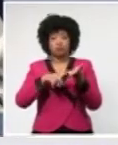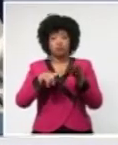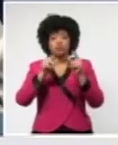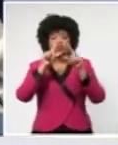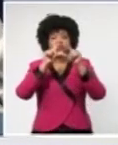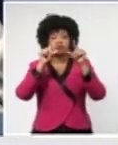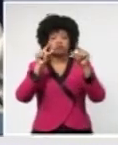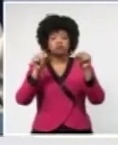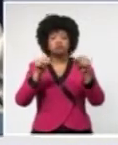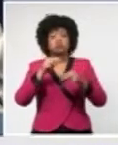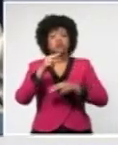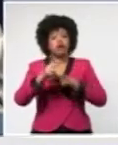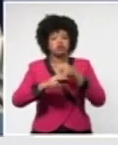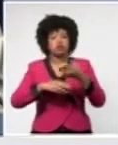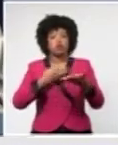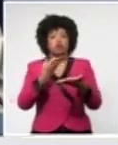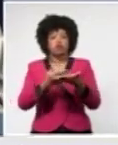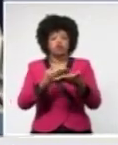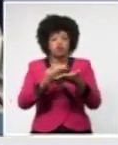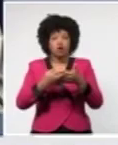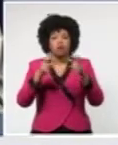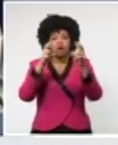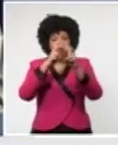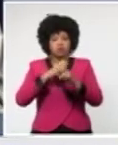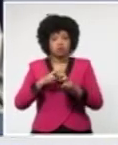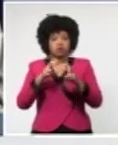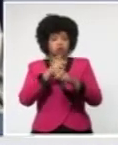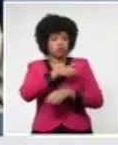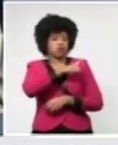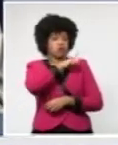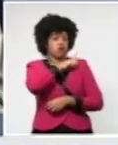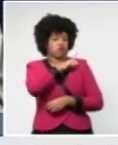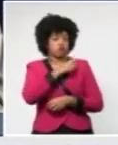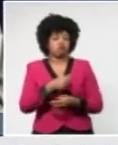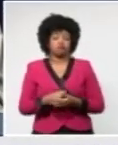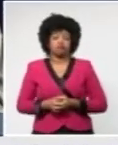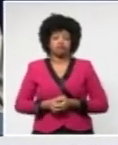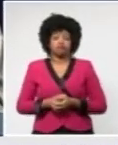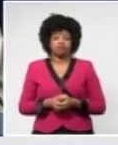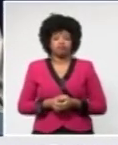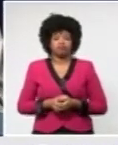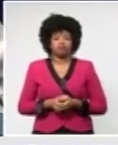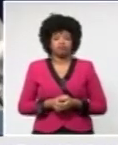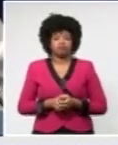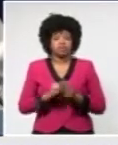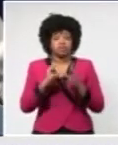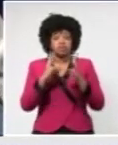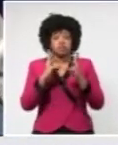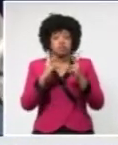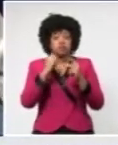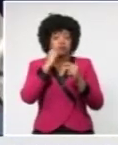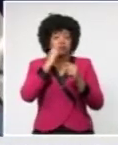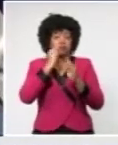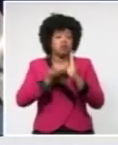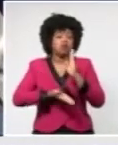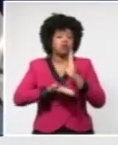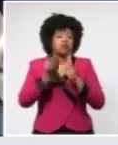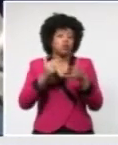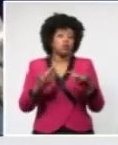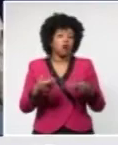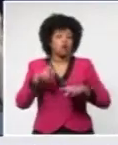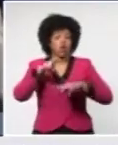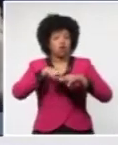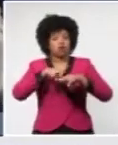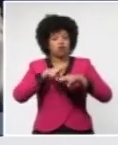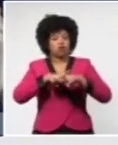processed samples yesterday. The most significant number are those from Havana, of which processed